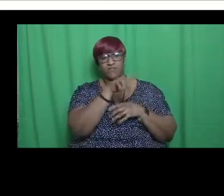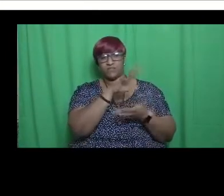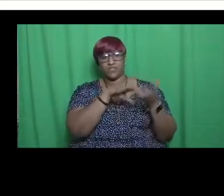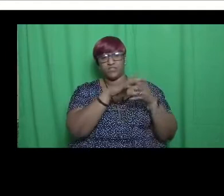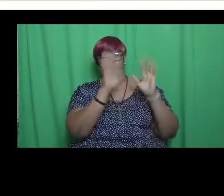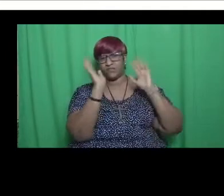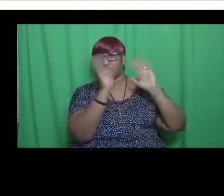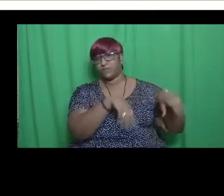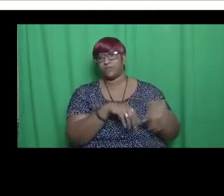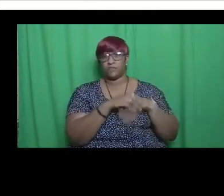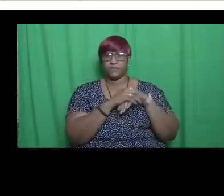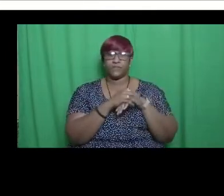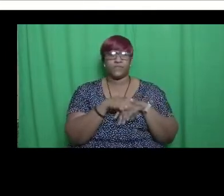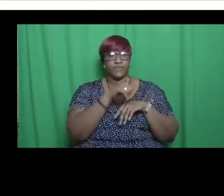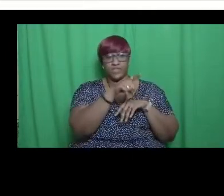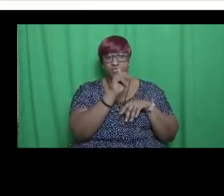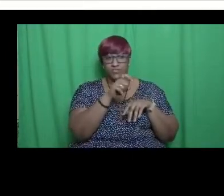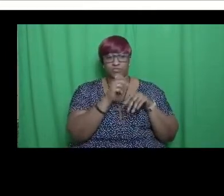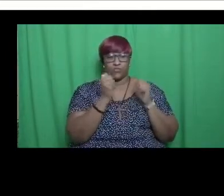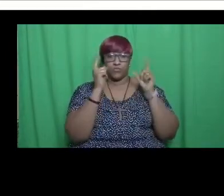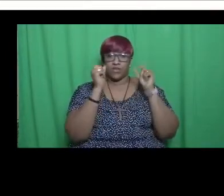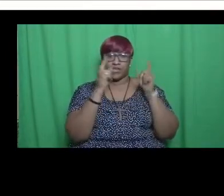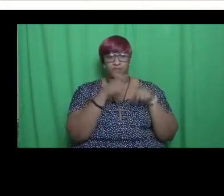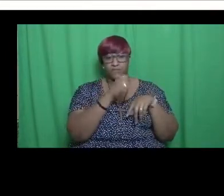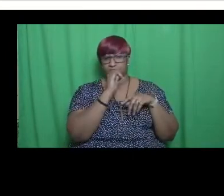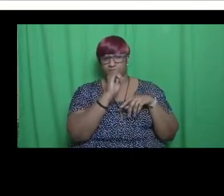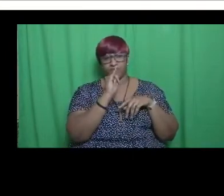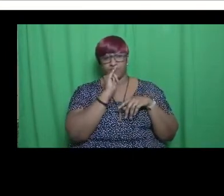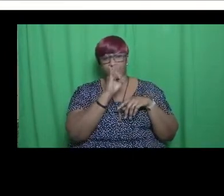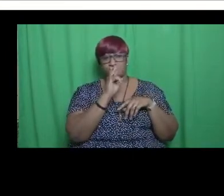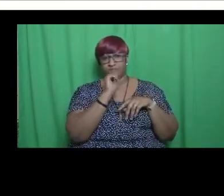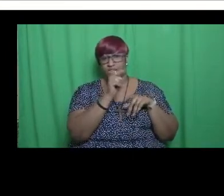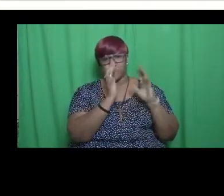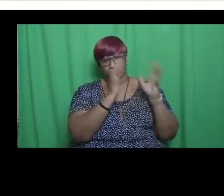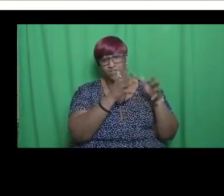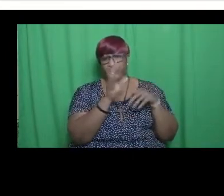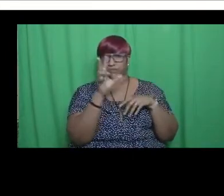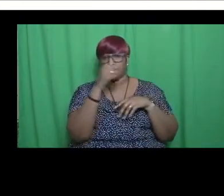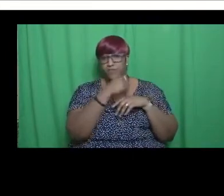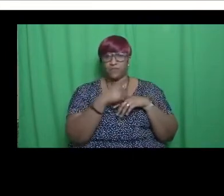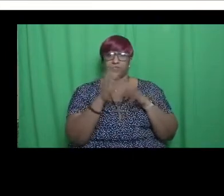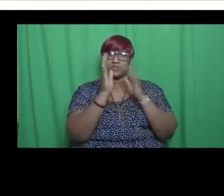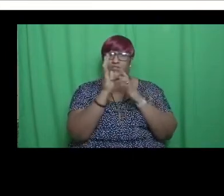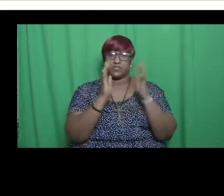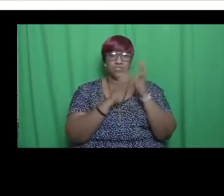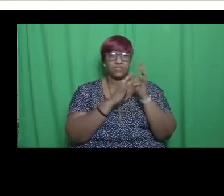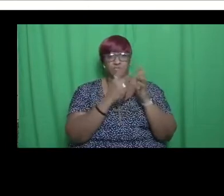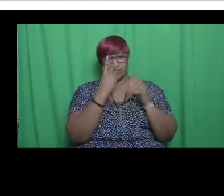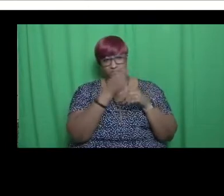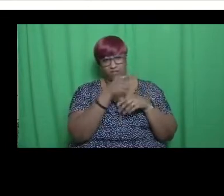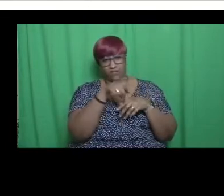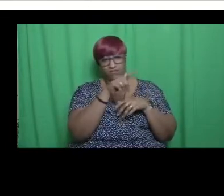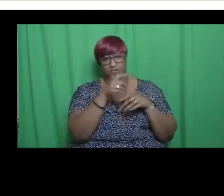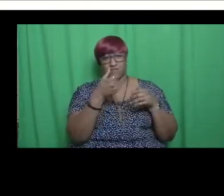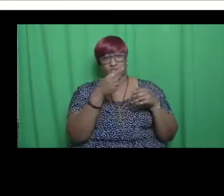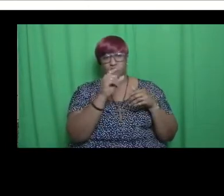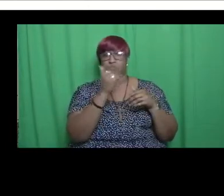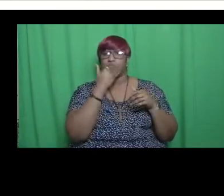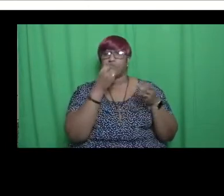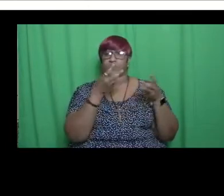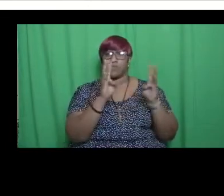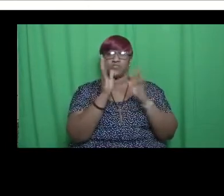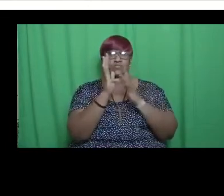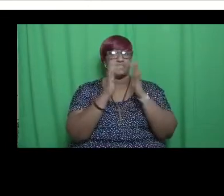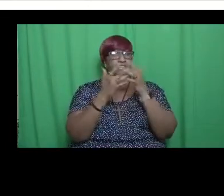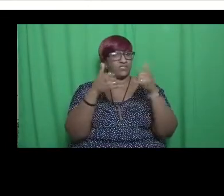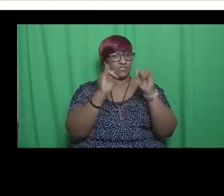Forget about them. If they don't get it by now, how are they going to get it? But in the midst of going the wrong way, he still shows up.